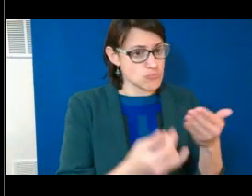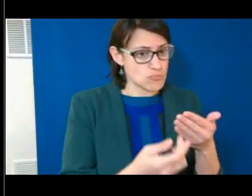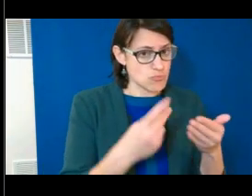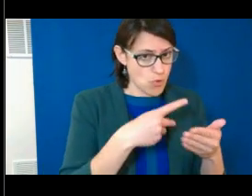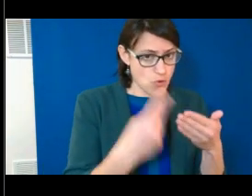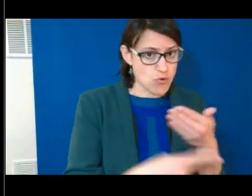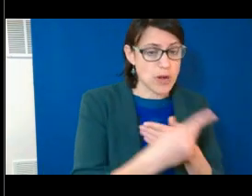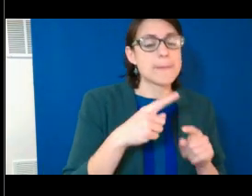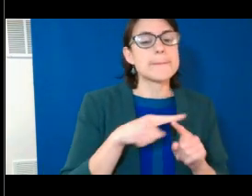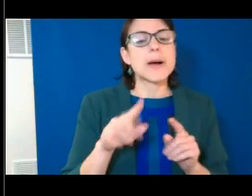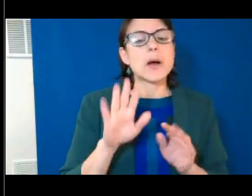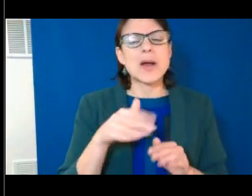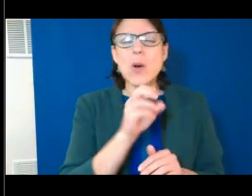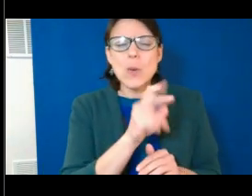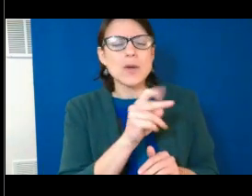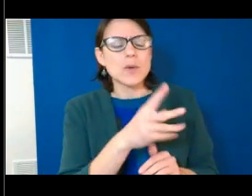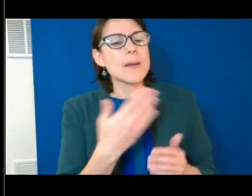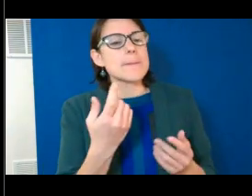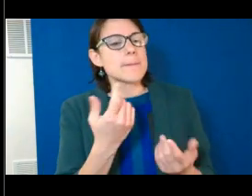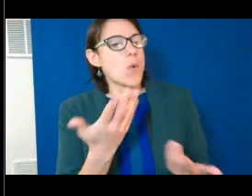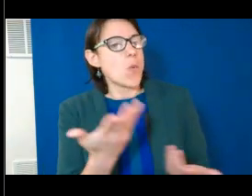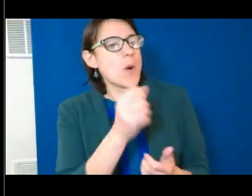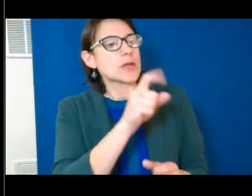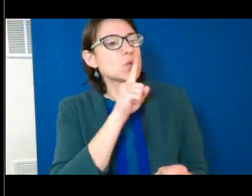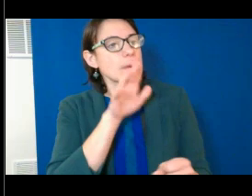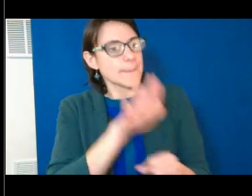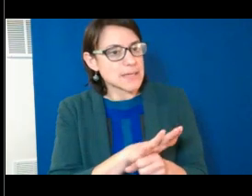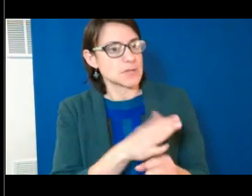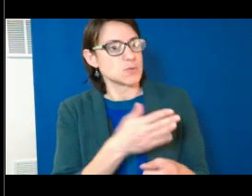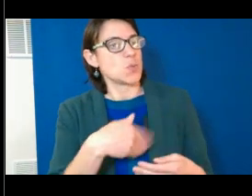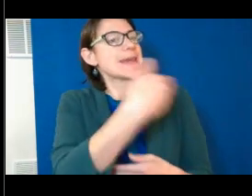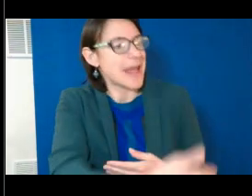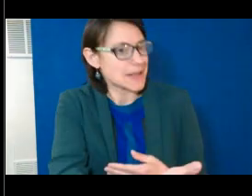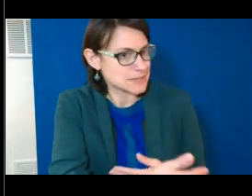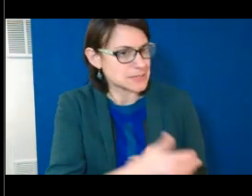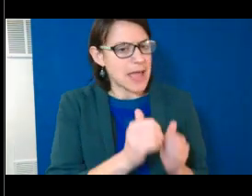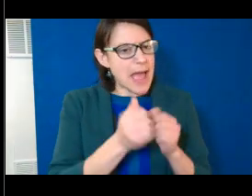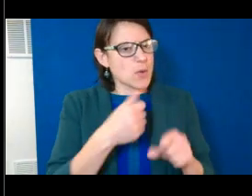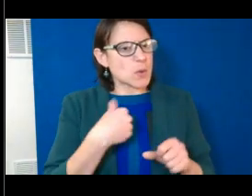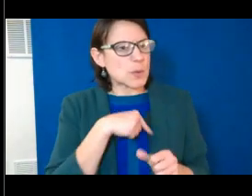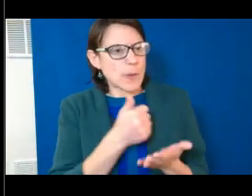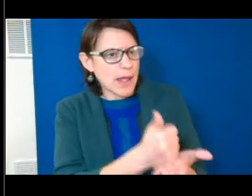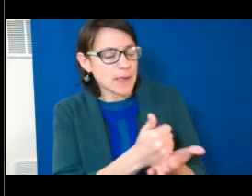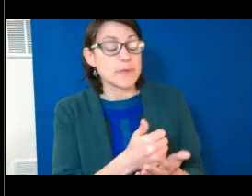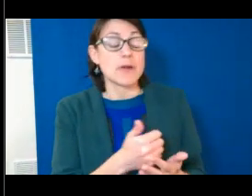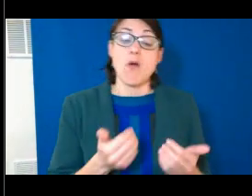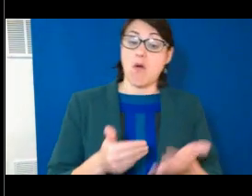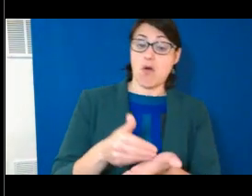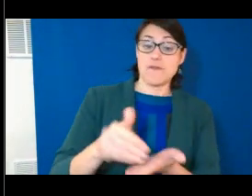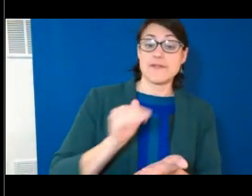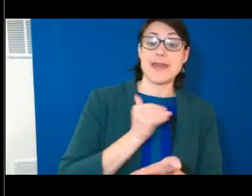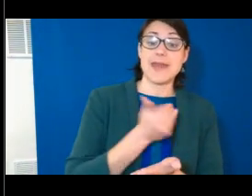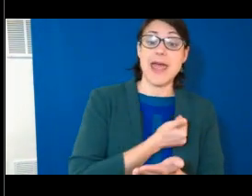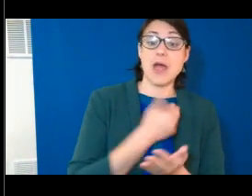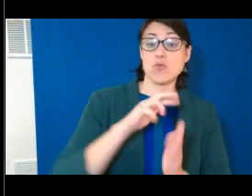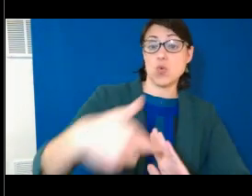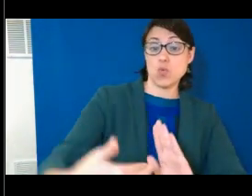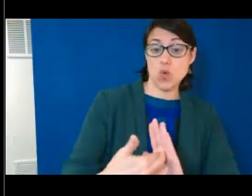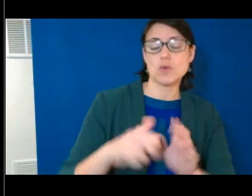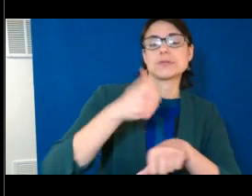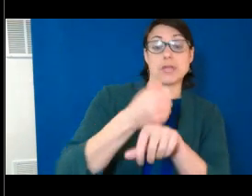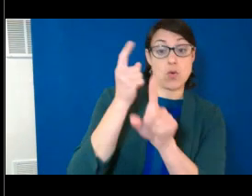next? And what can we do to help you do that? A lot of times I think our role is, you know, helping set the goal and then letting the private